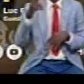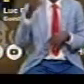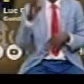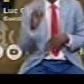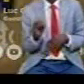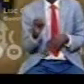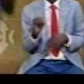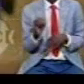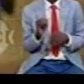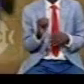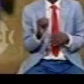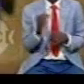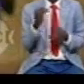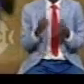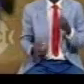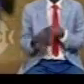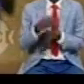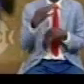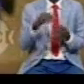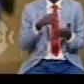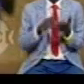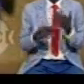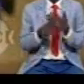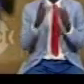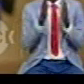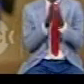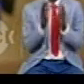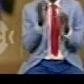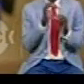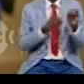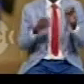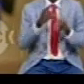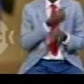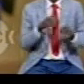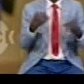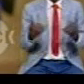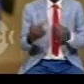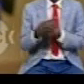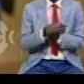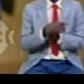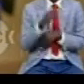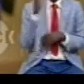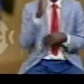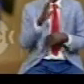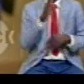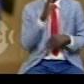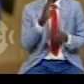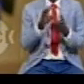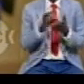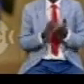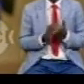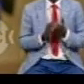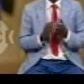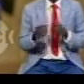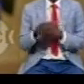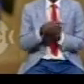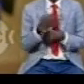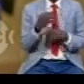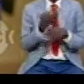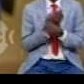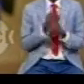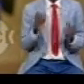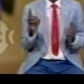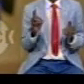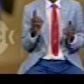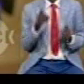the program, I said, oh God, I know today is the last day. Today will be my delivering day. I will be